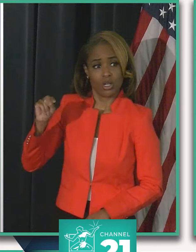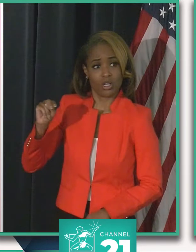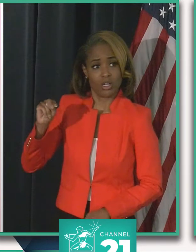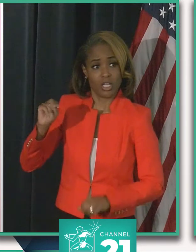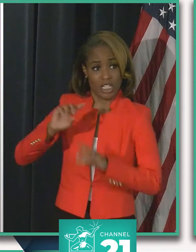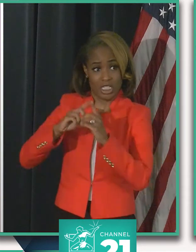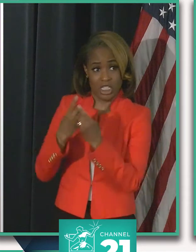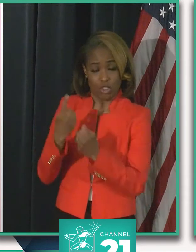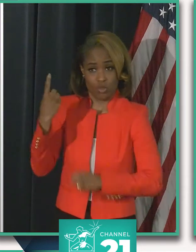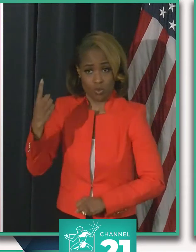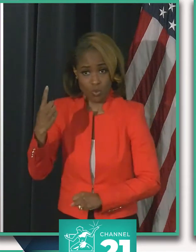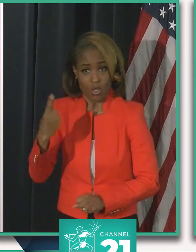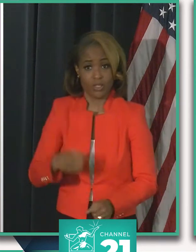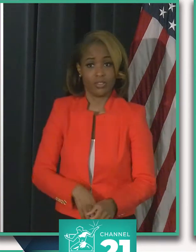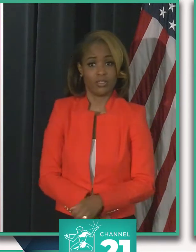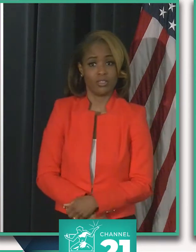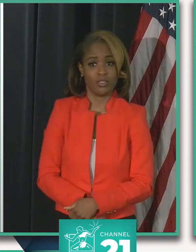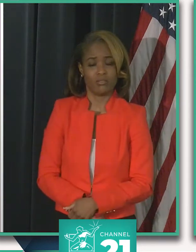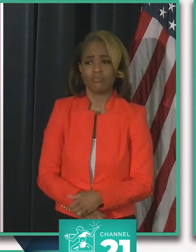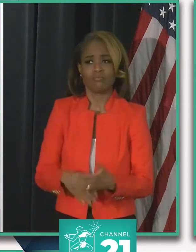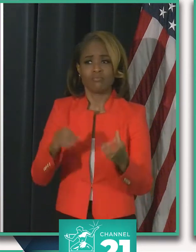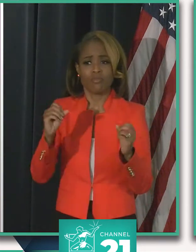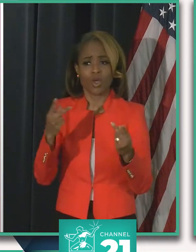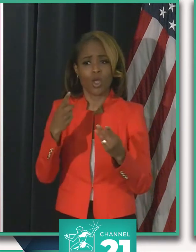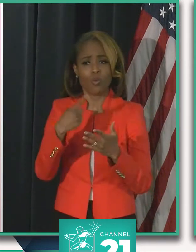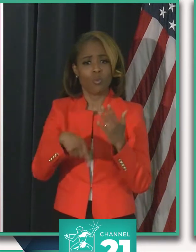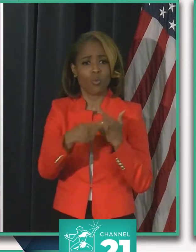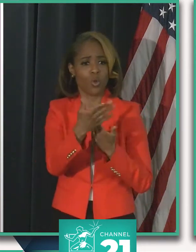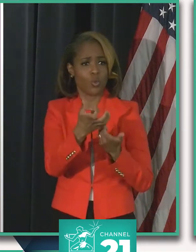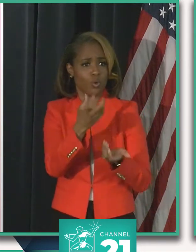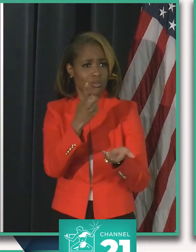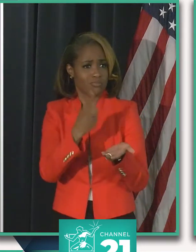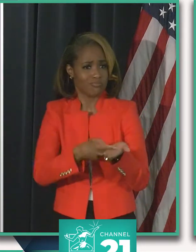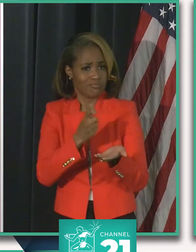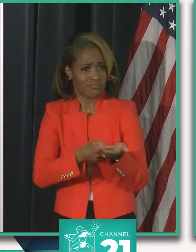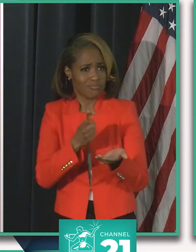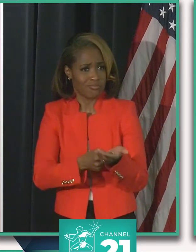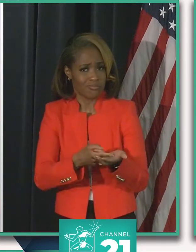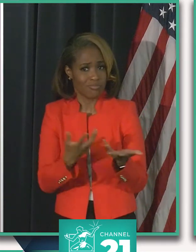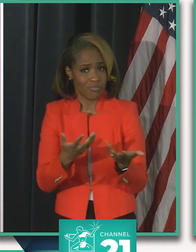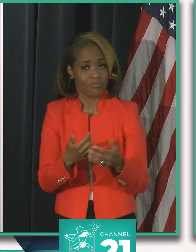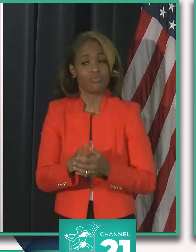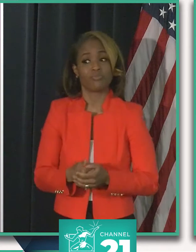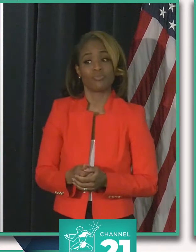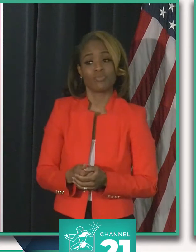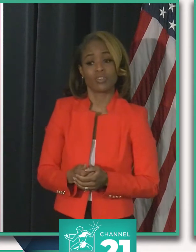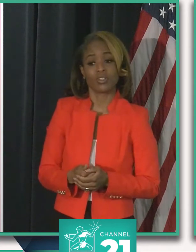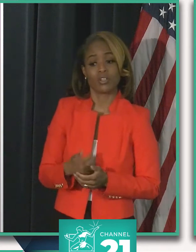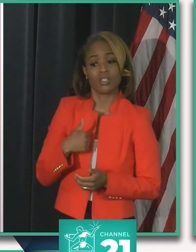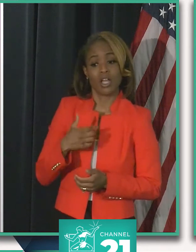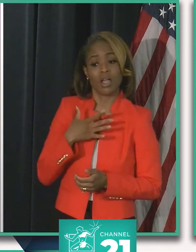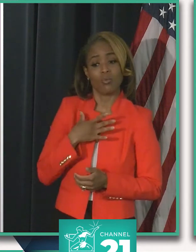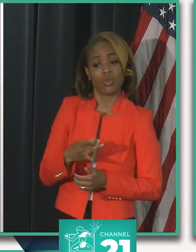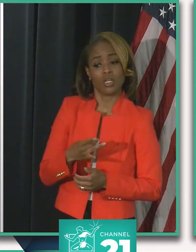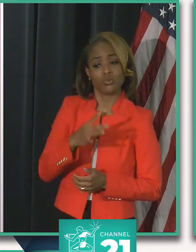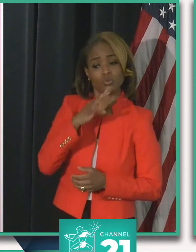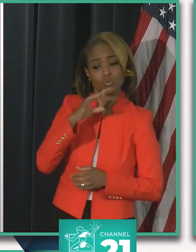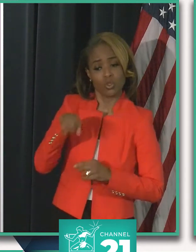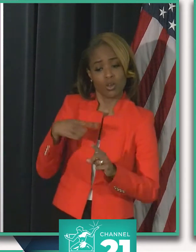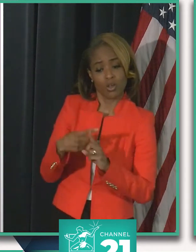District 1. Okay, what would you like to talk about? I would like to talk about